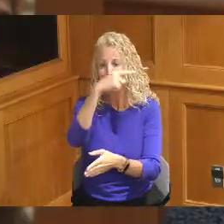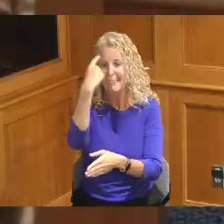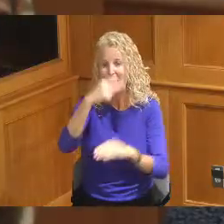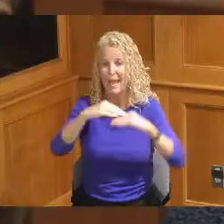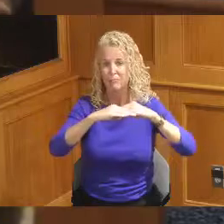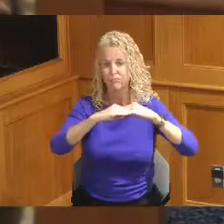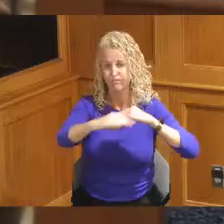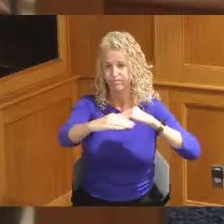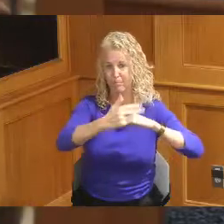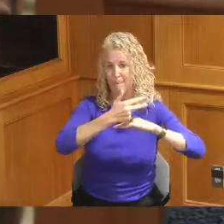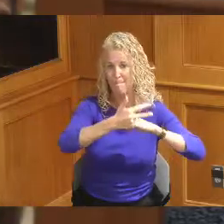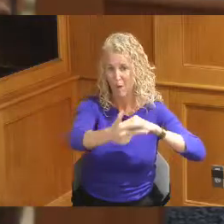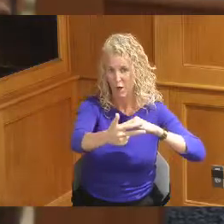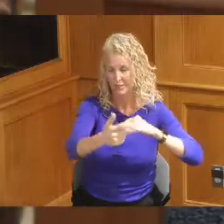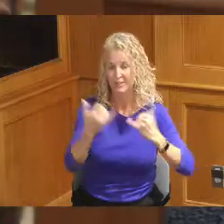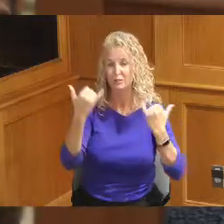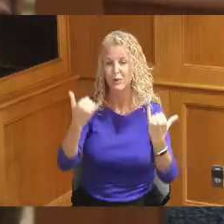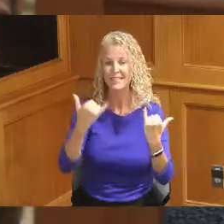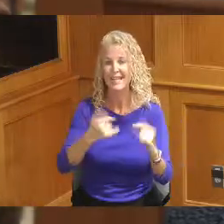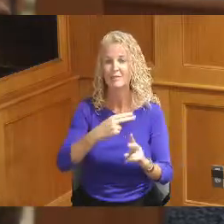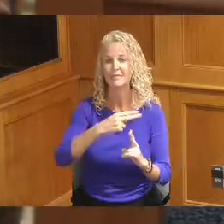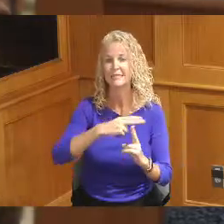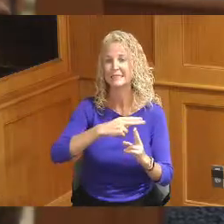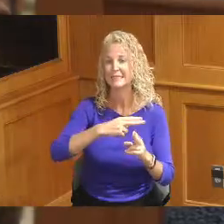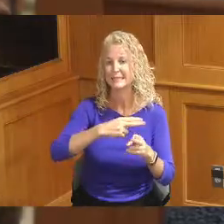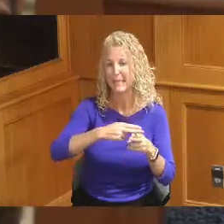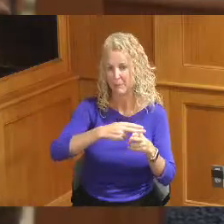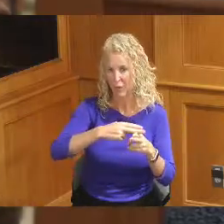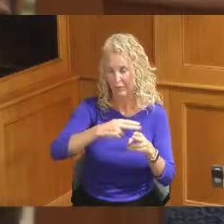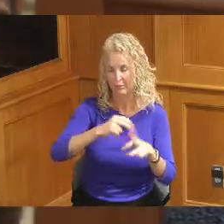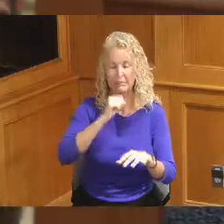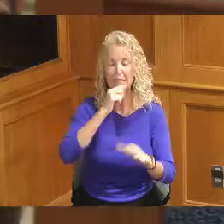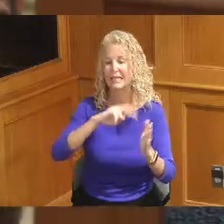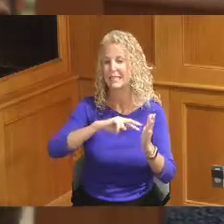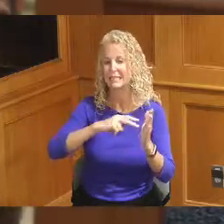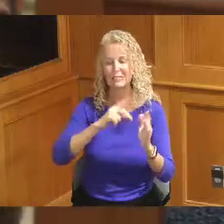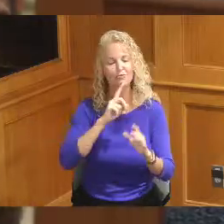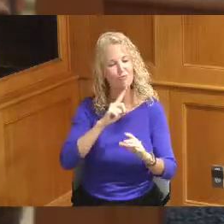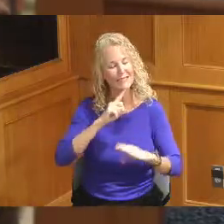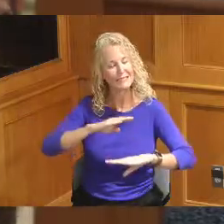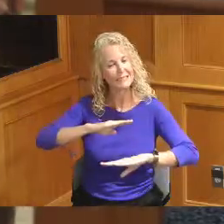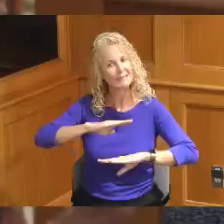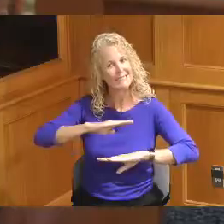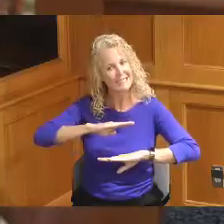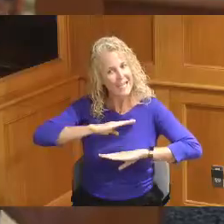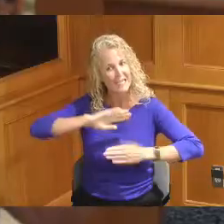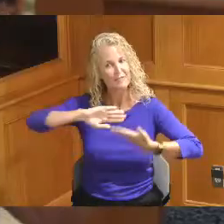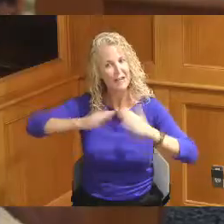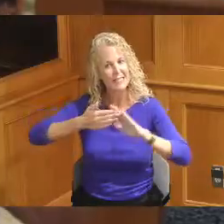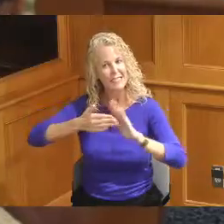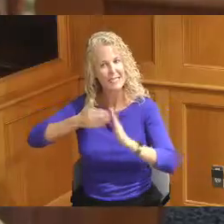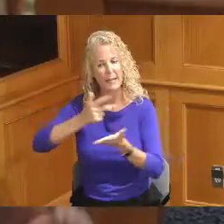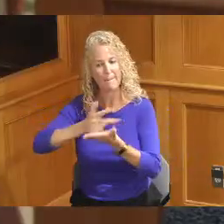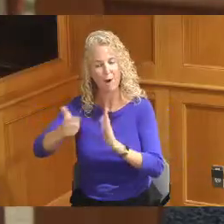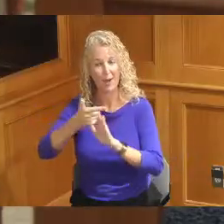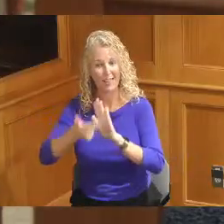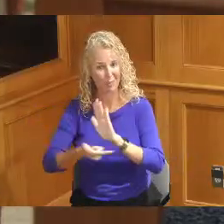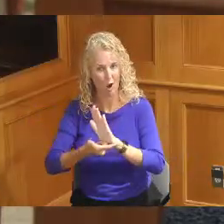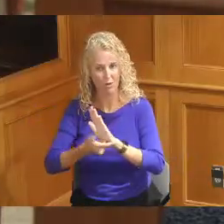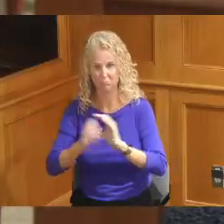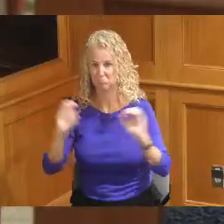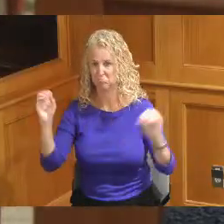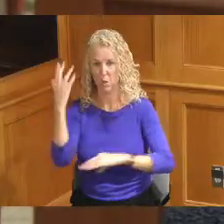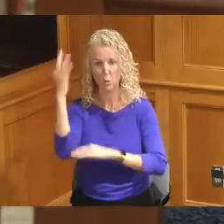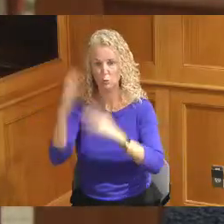is today. It's an interim condition. It doesn't technically even meet city parking lot standards. It doesn't have any trees